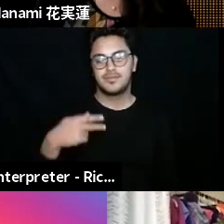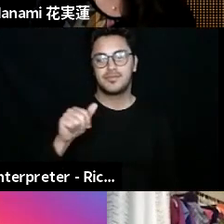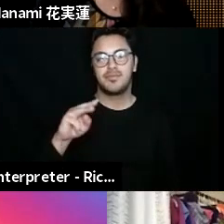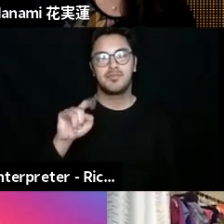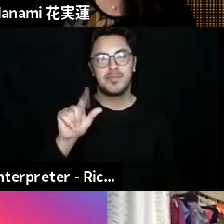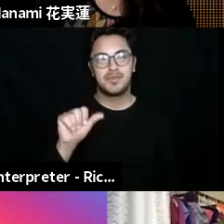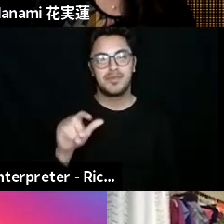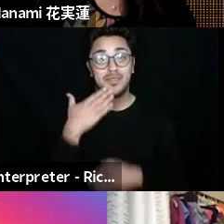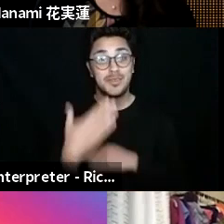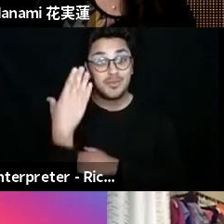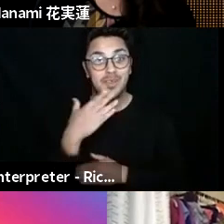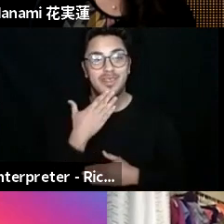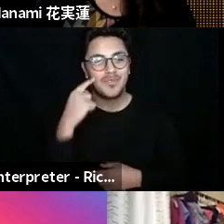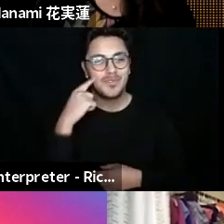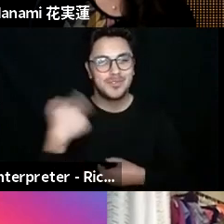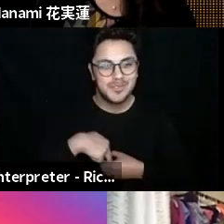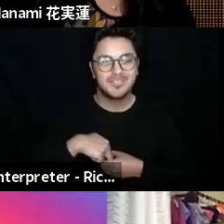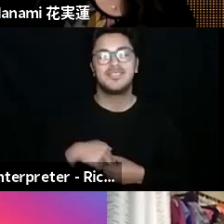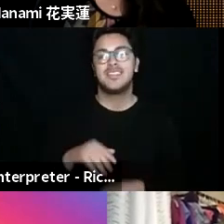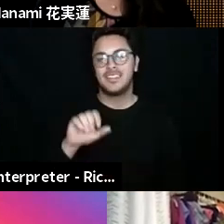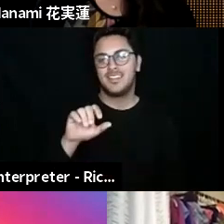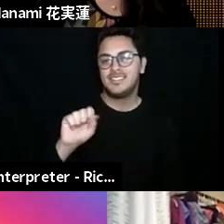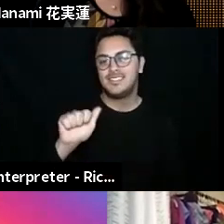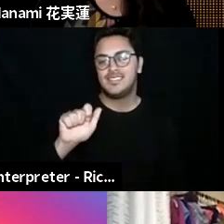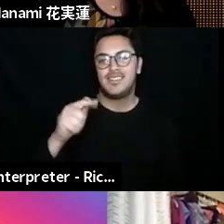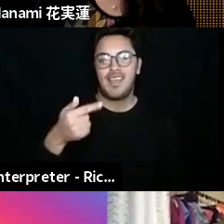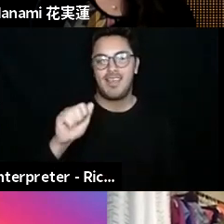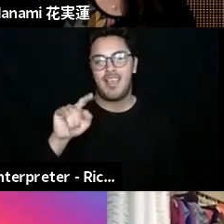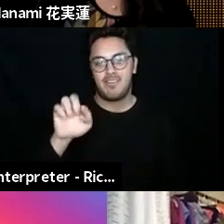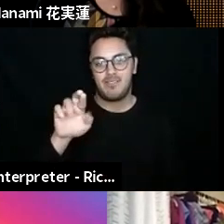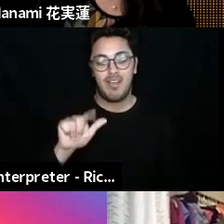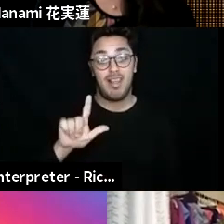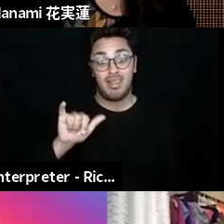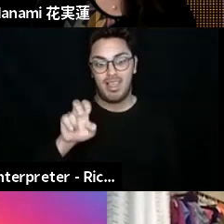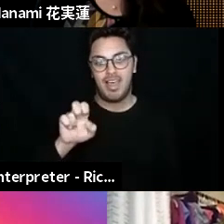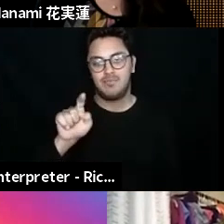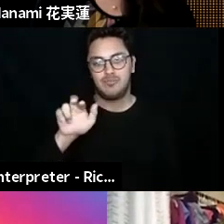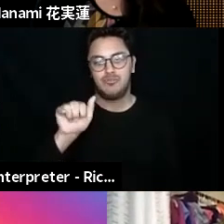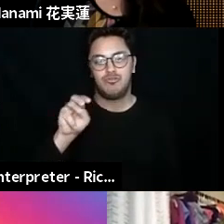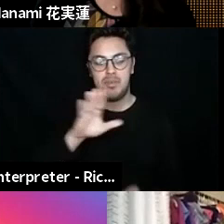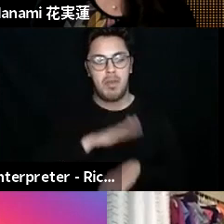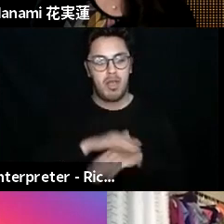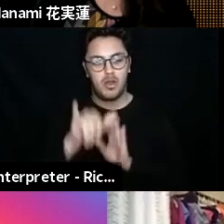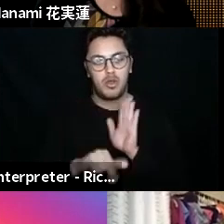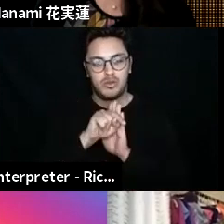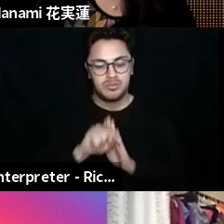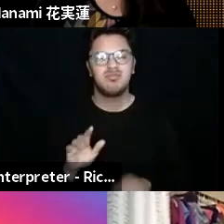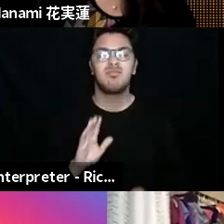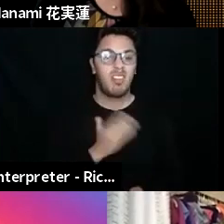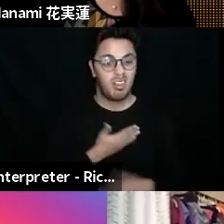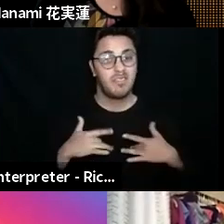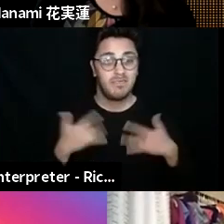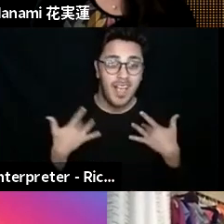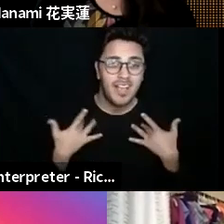thank you for joining us on this SAG-AFTRA live stream on YouTube. To stay informed about all of our live stream and video events, we invite